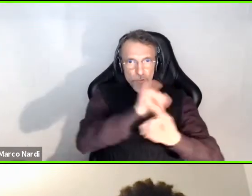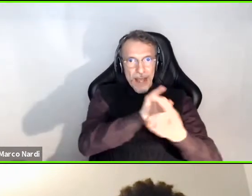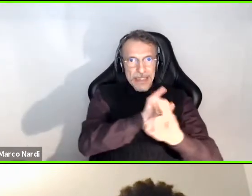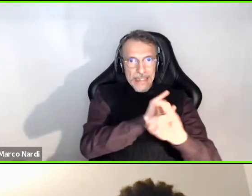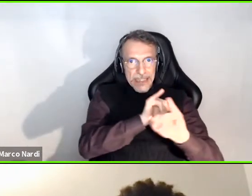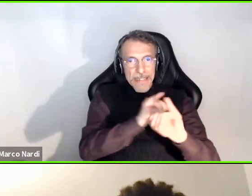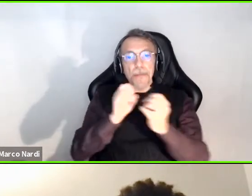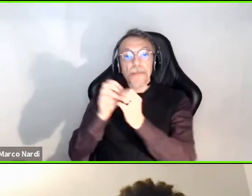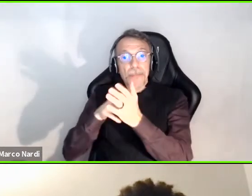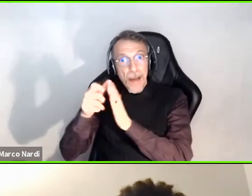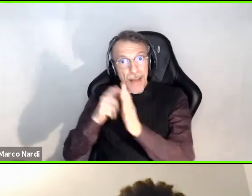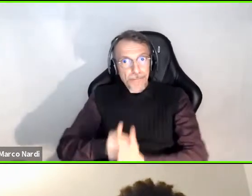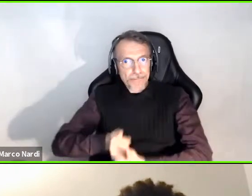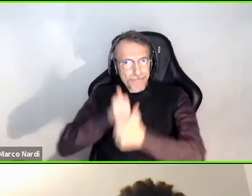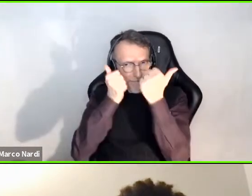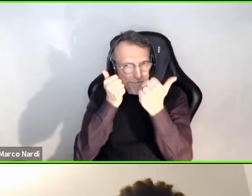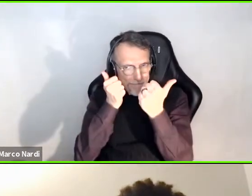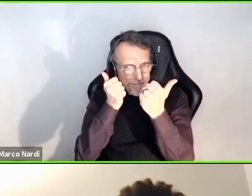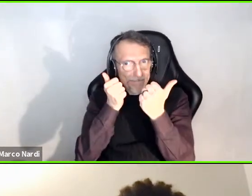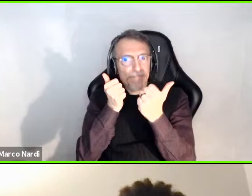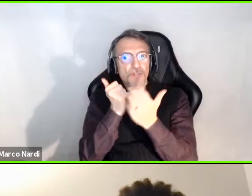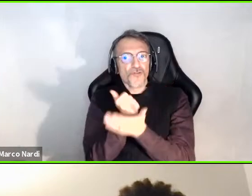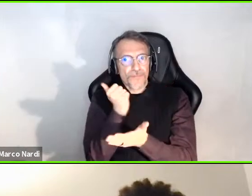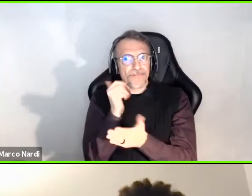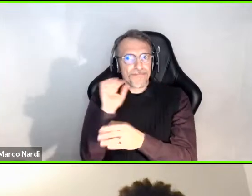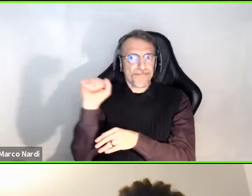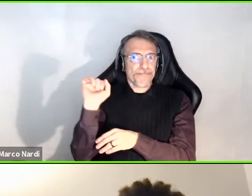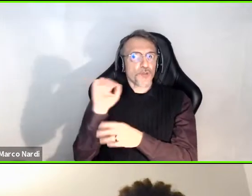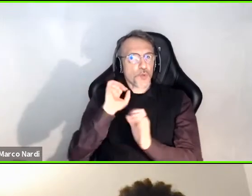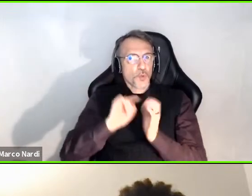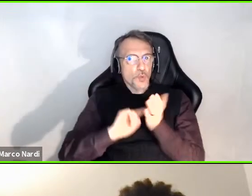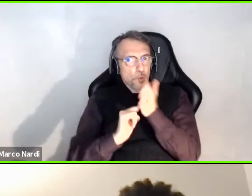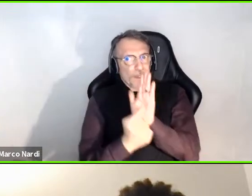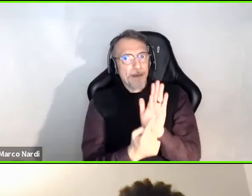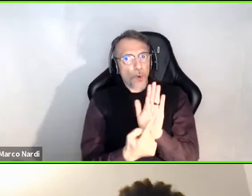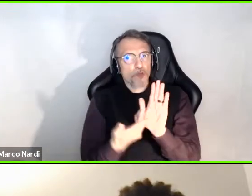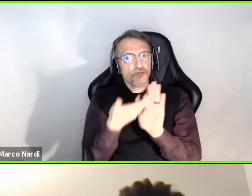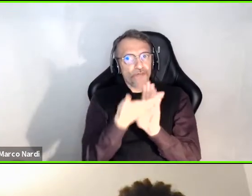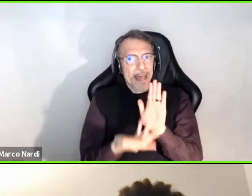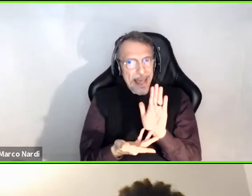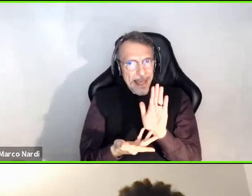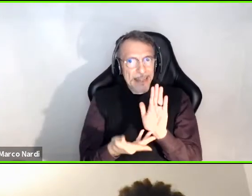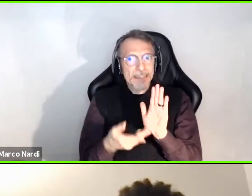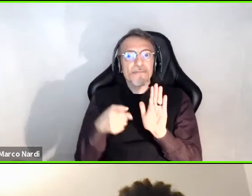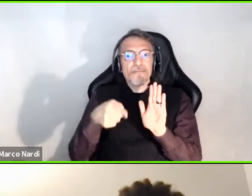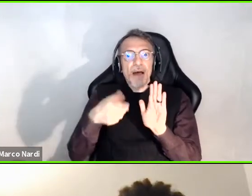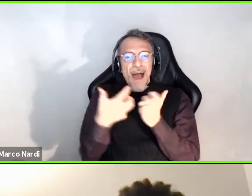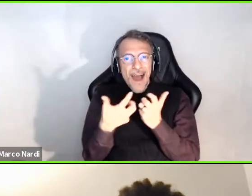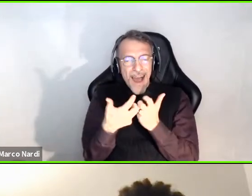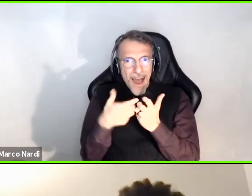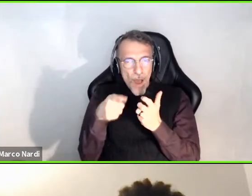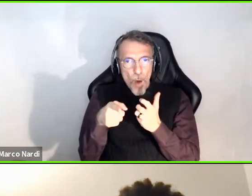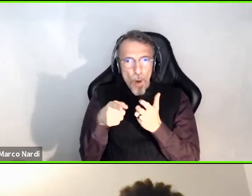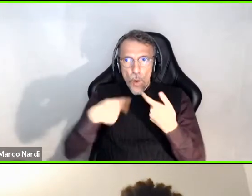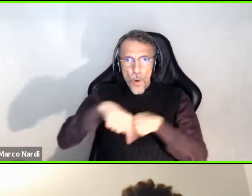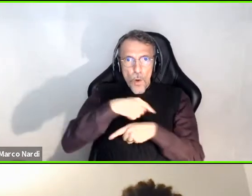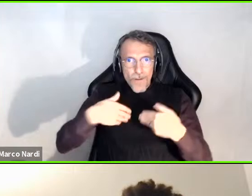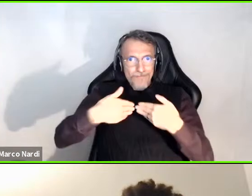Babak did an excellent job to demonstrate, you know, how much in the corner